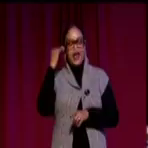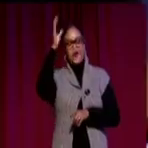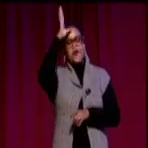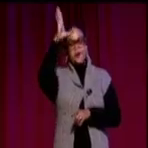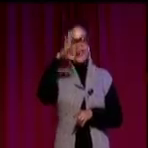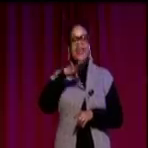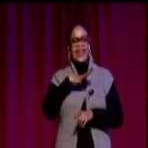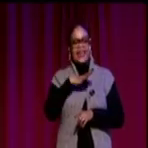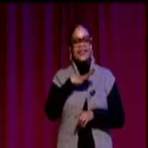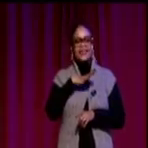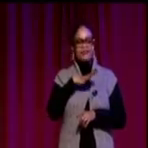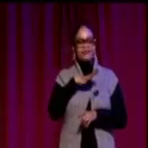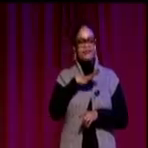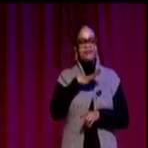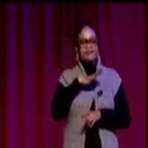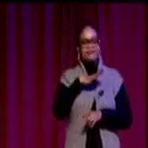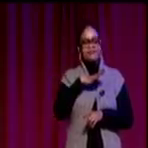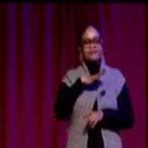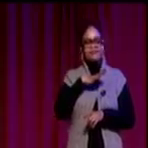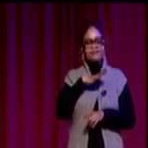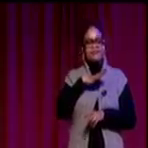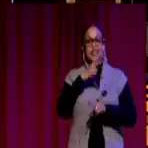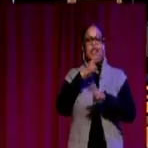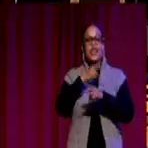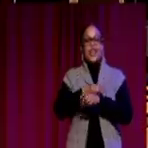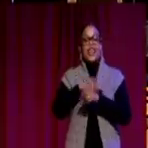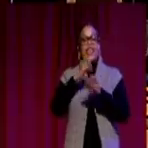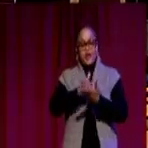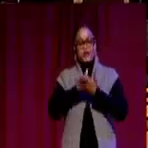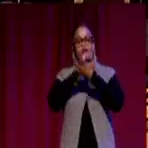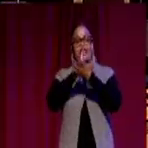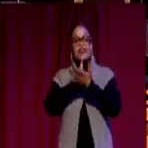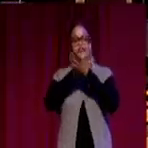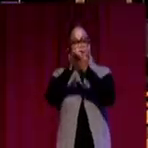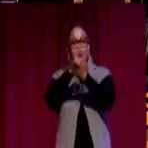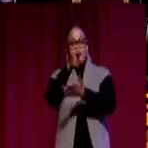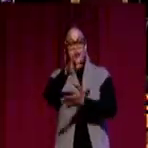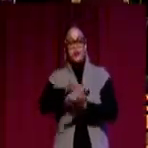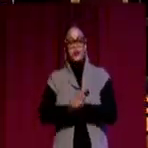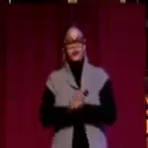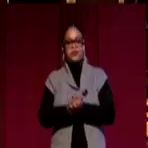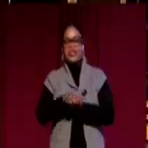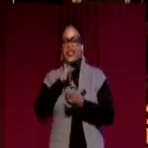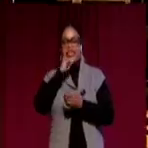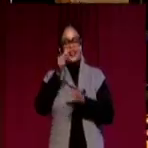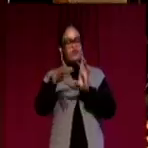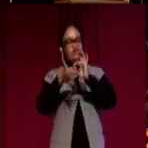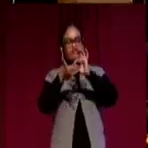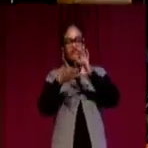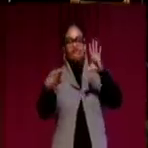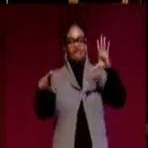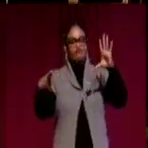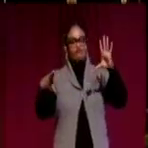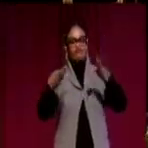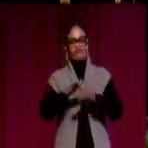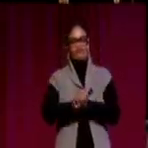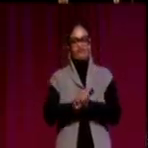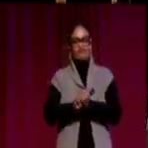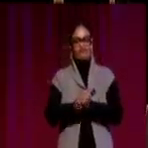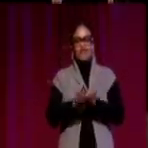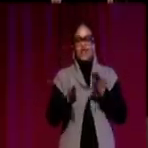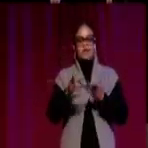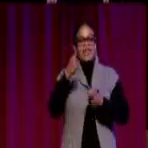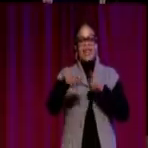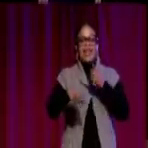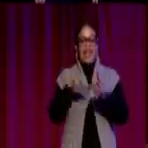I know a man. He'll keep his hand on you. He won't let you fall. You may can't have